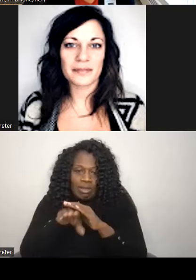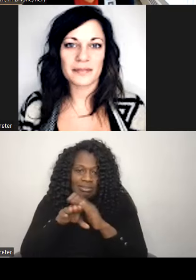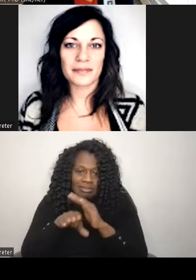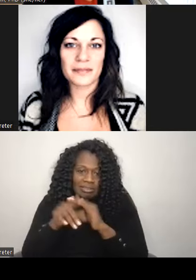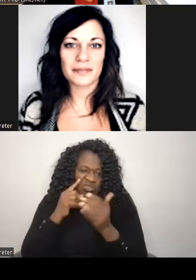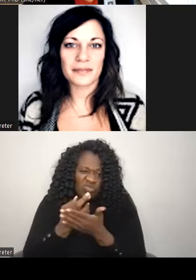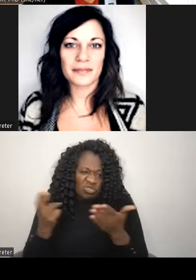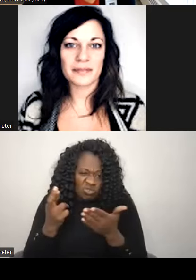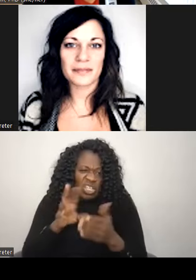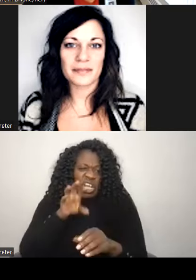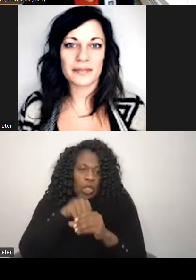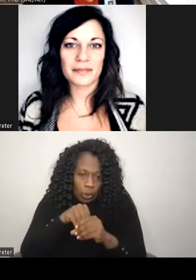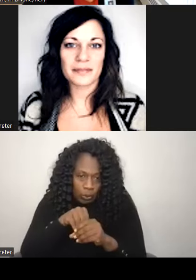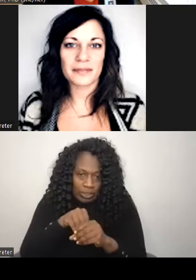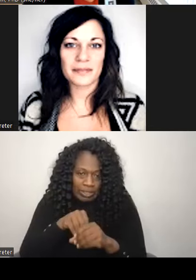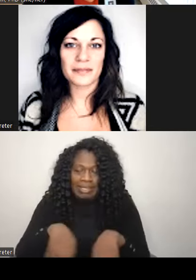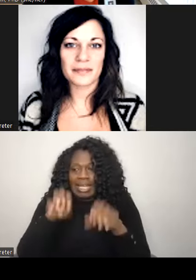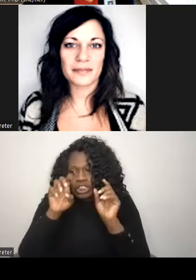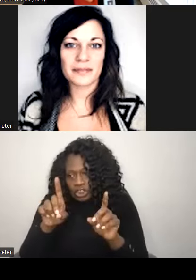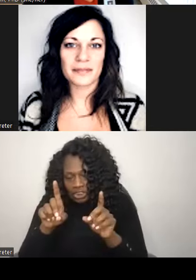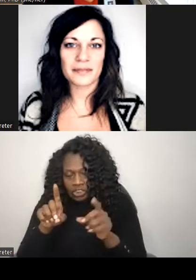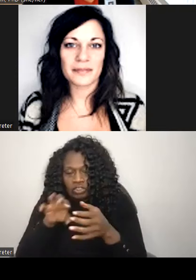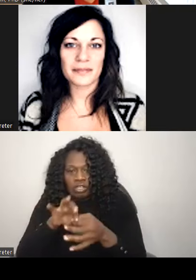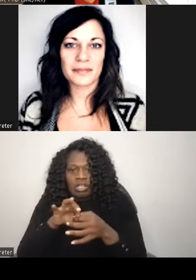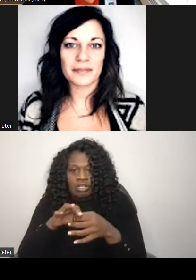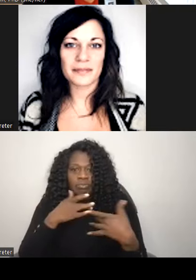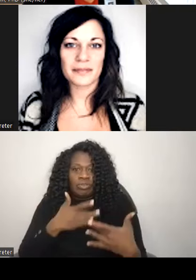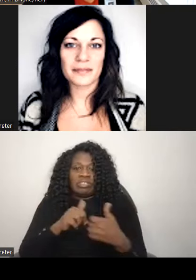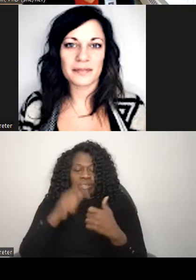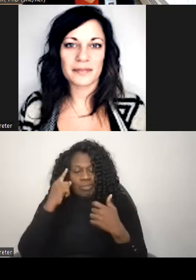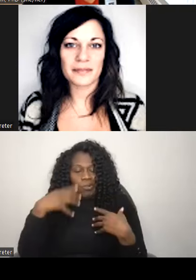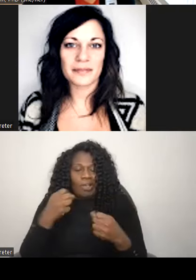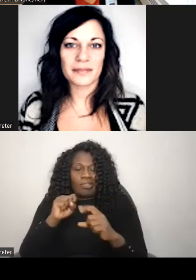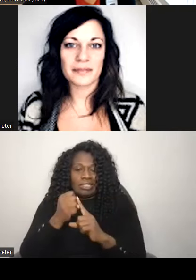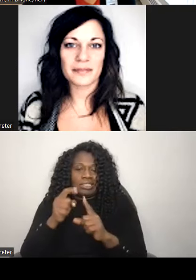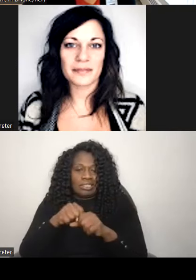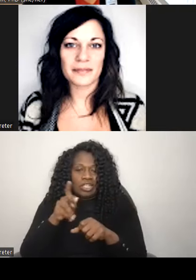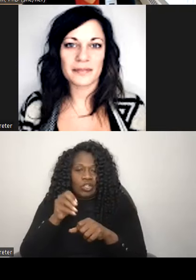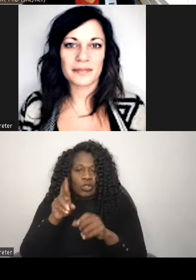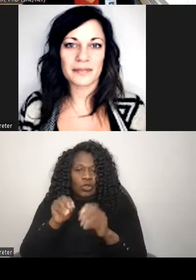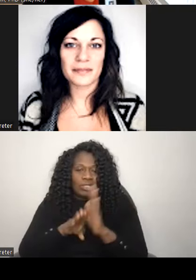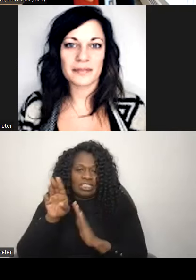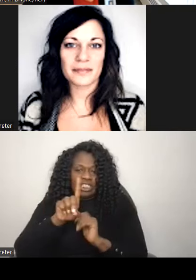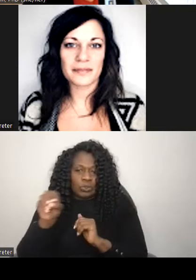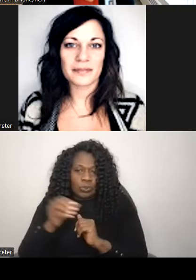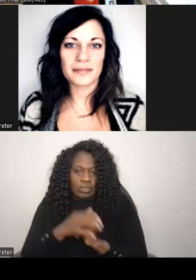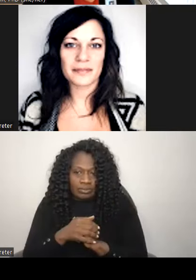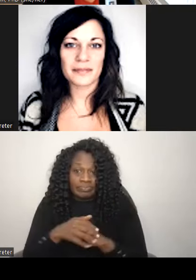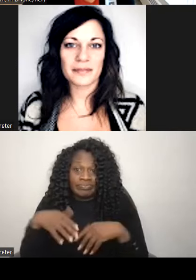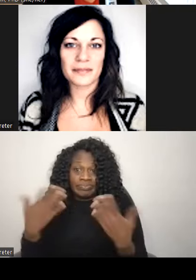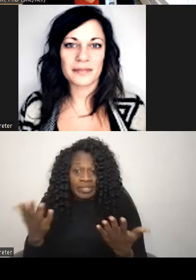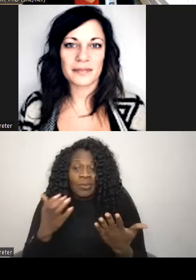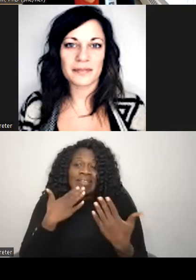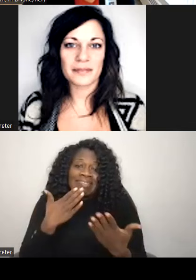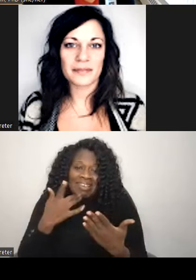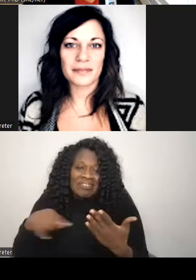resources, including education about the prevalence of mental health conditions and neurodevelopmental disorders. So I want to thank